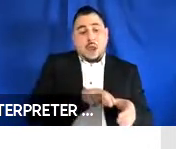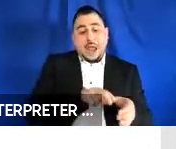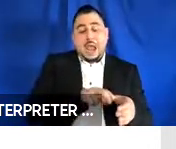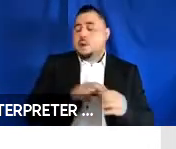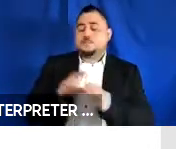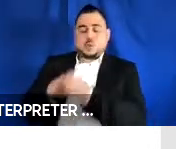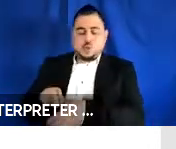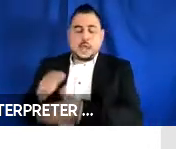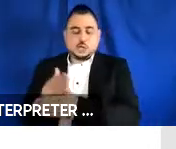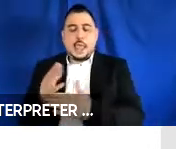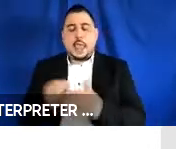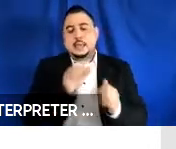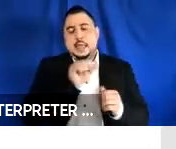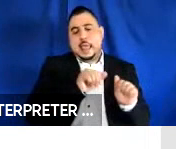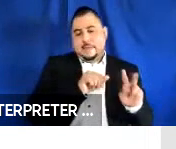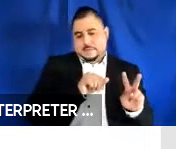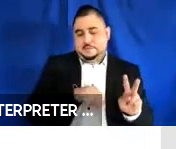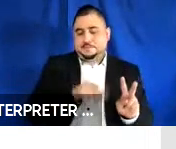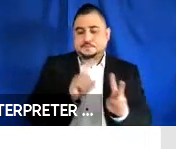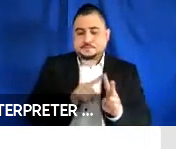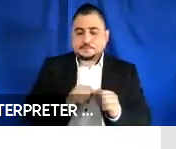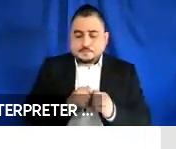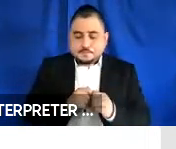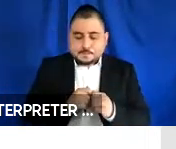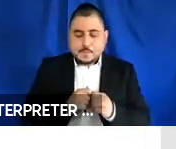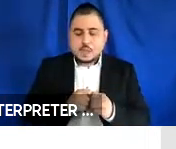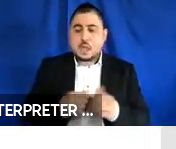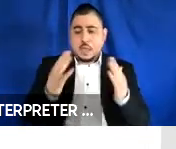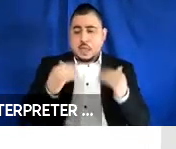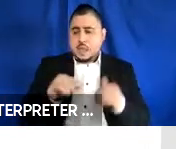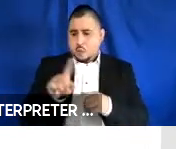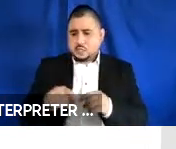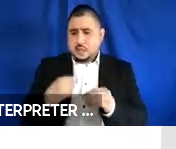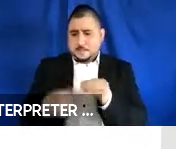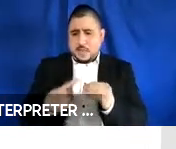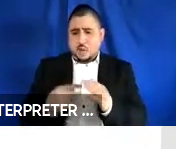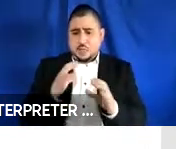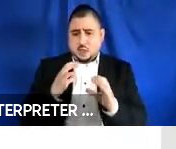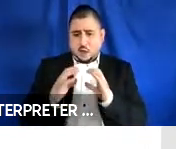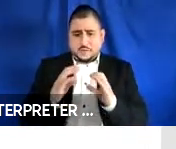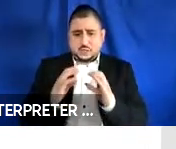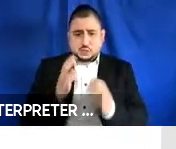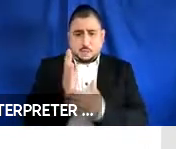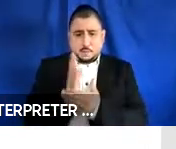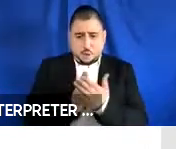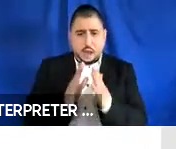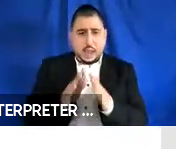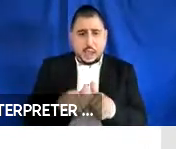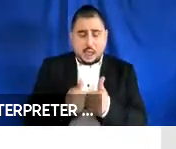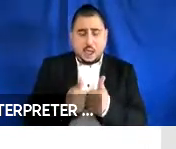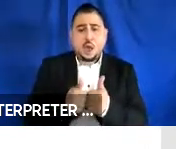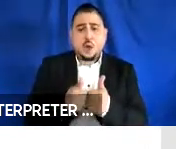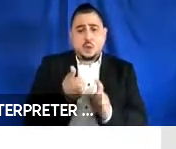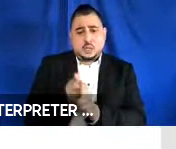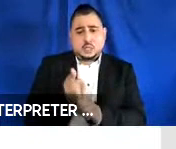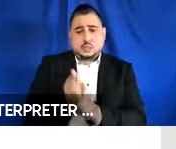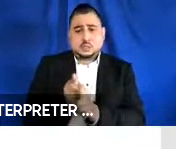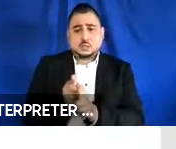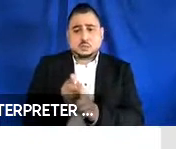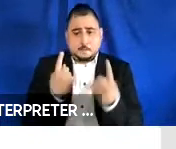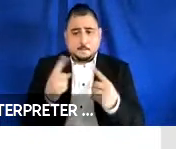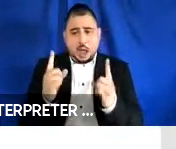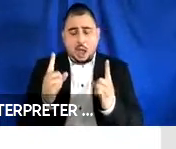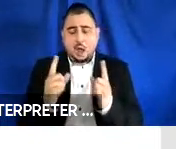automated transportation. Now, there was a question about the conversational component as well, and how that would work